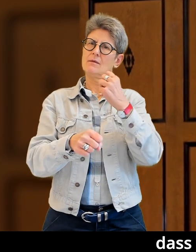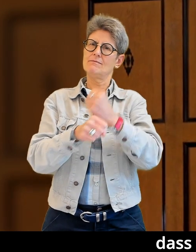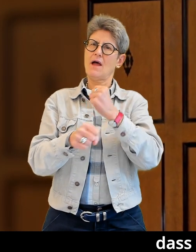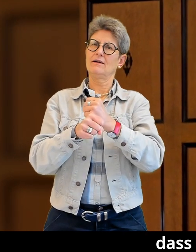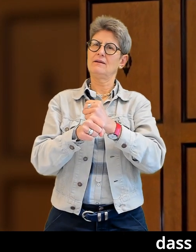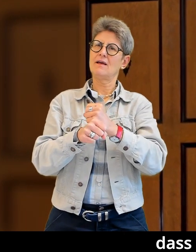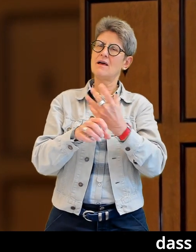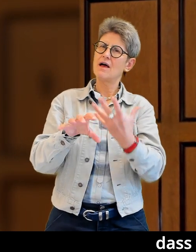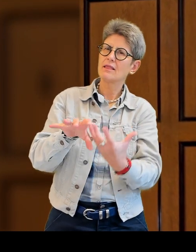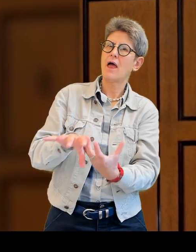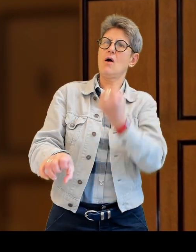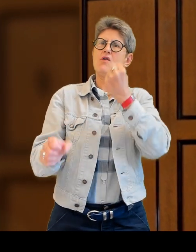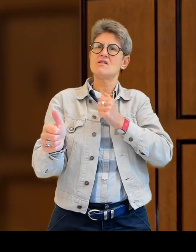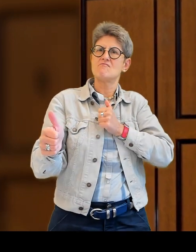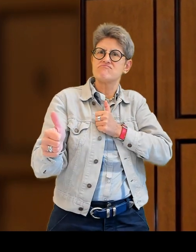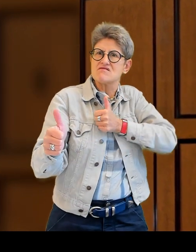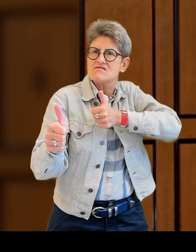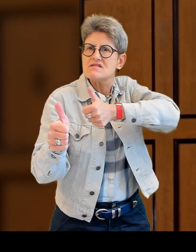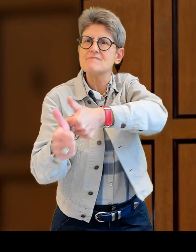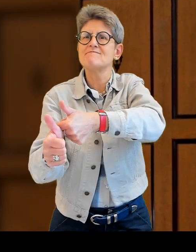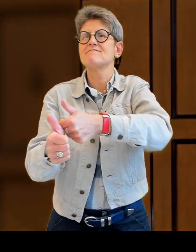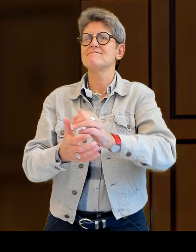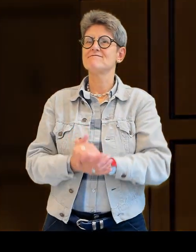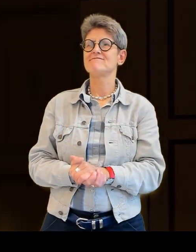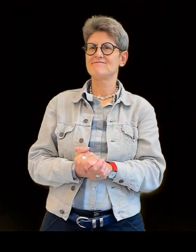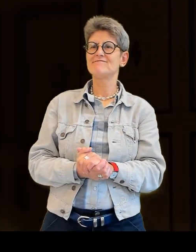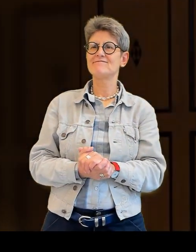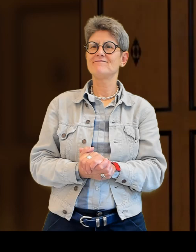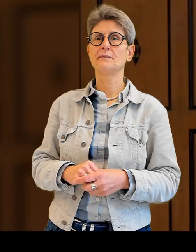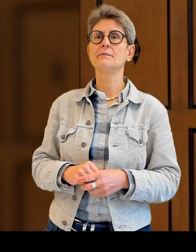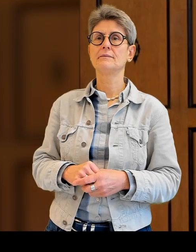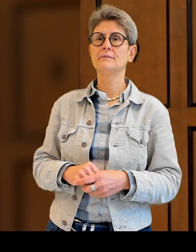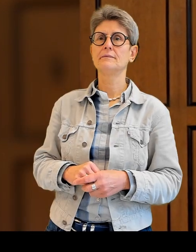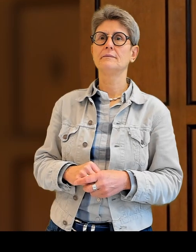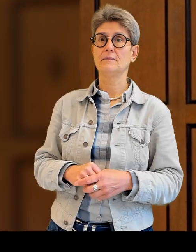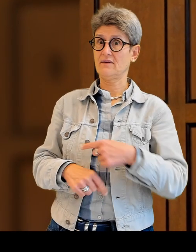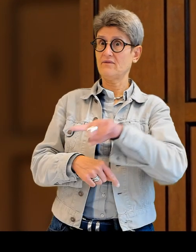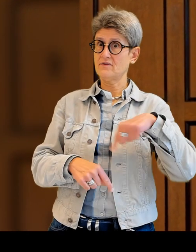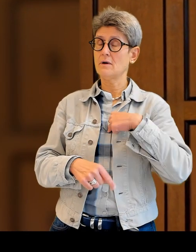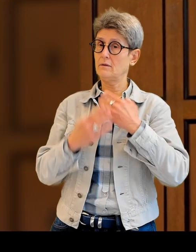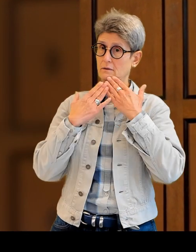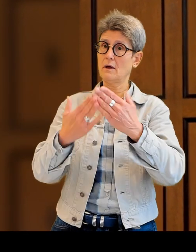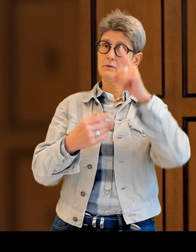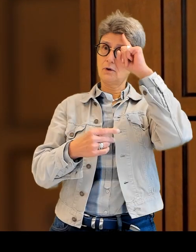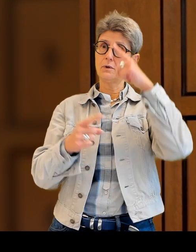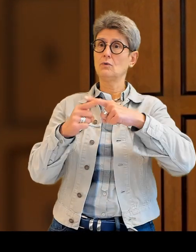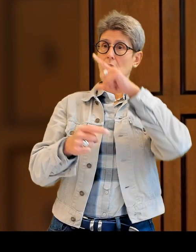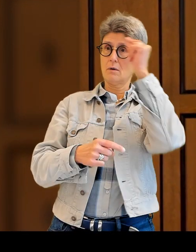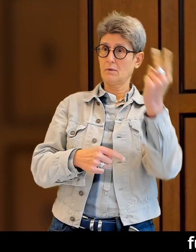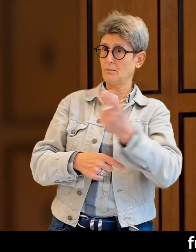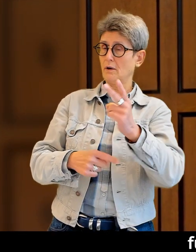encouraged others to follow the same path. We thank Germany and